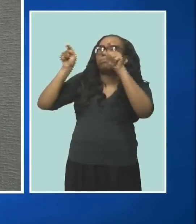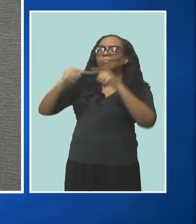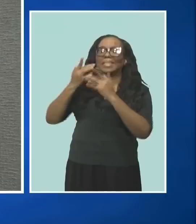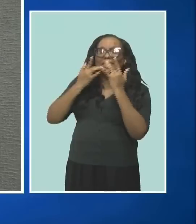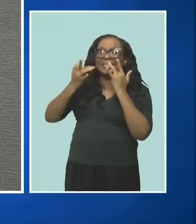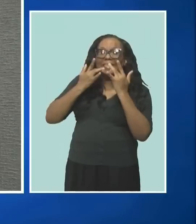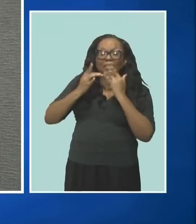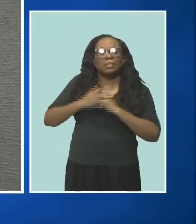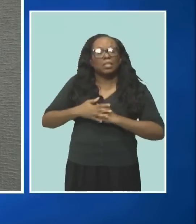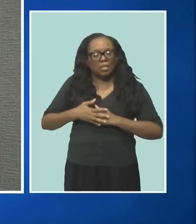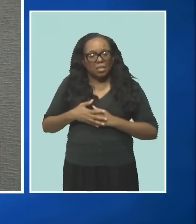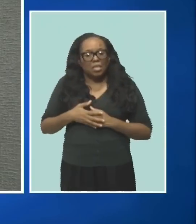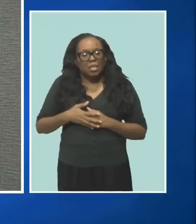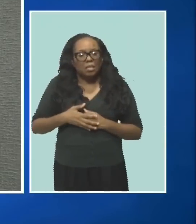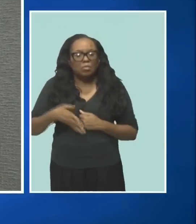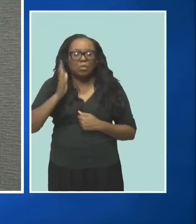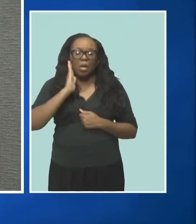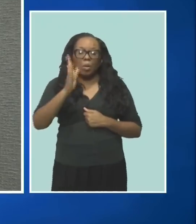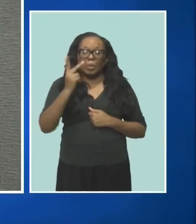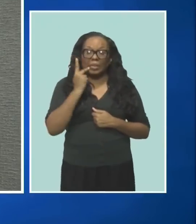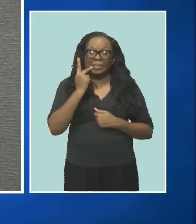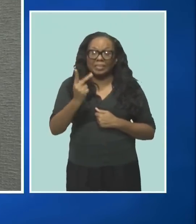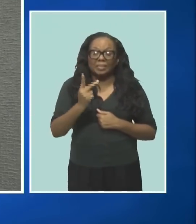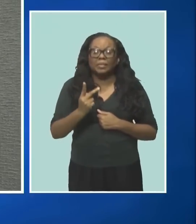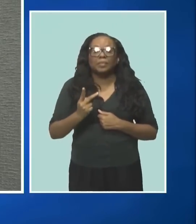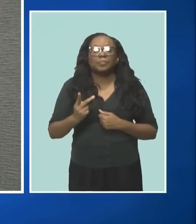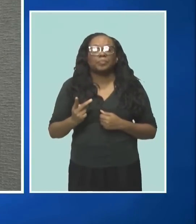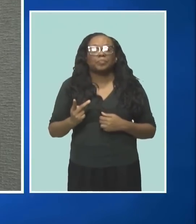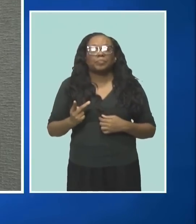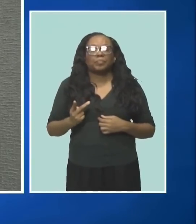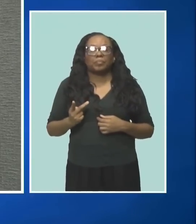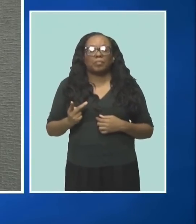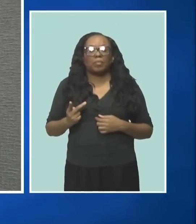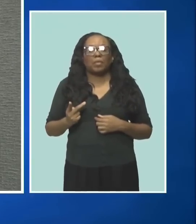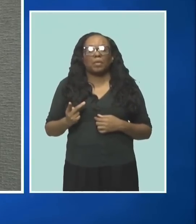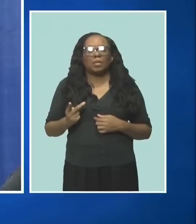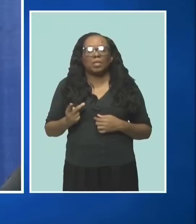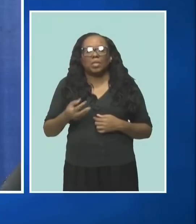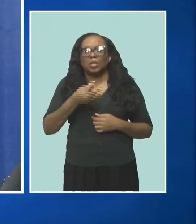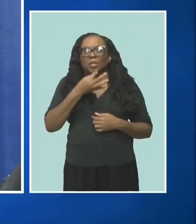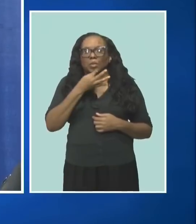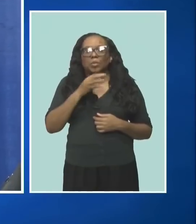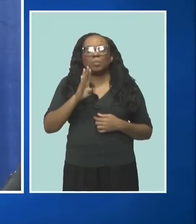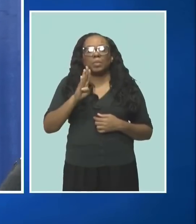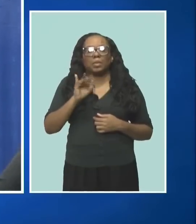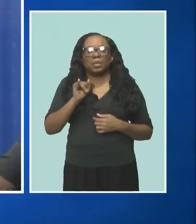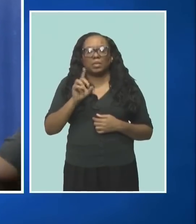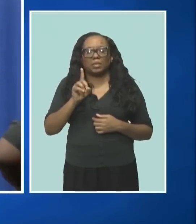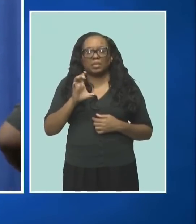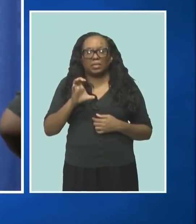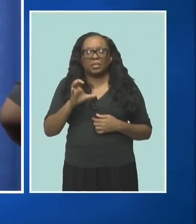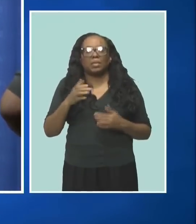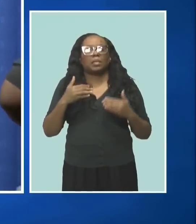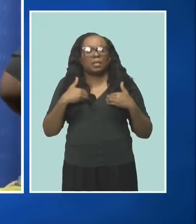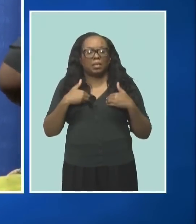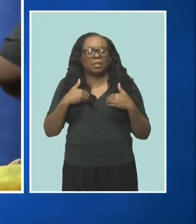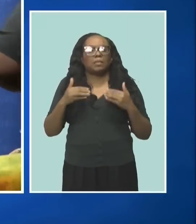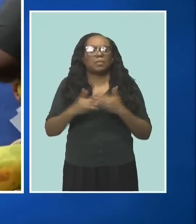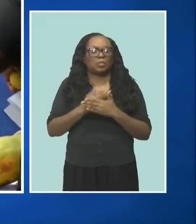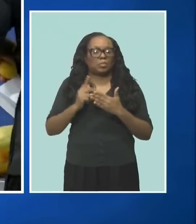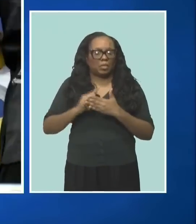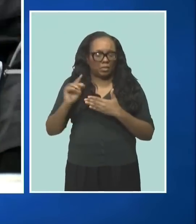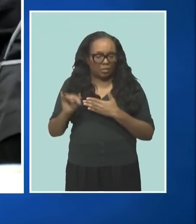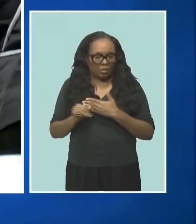you will see a lot of, there's a project that's now coming on board by the BADC, Export Barbados,